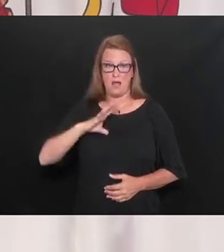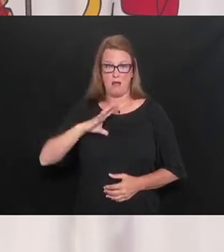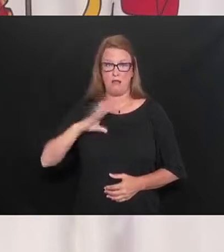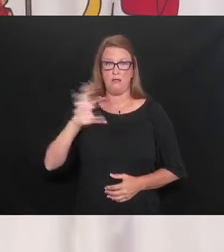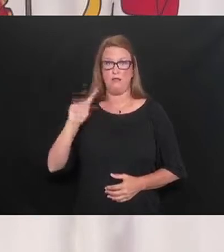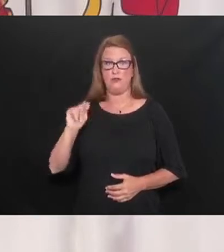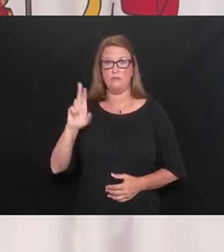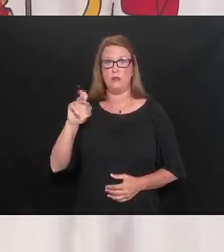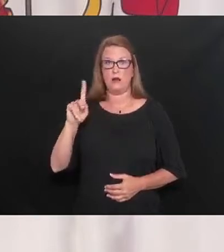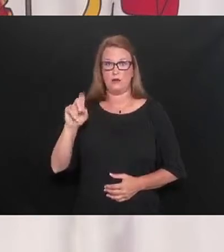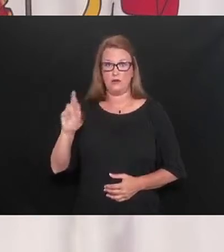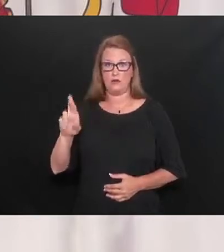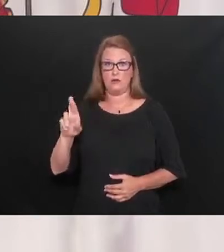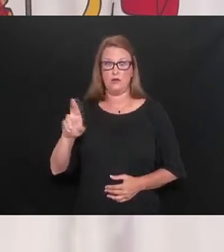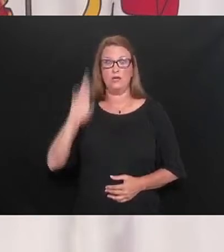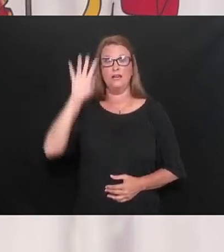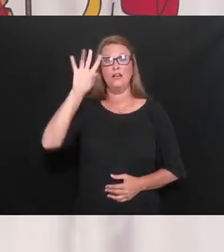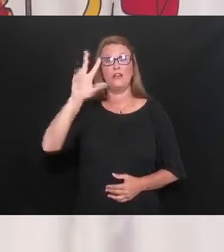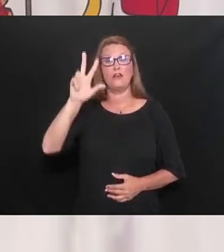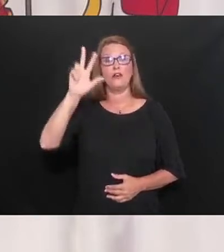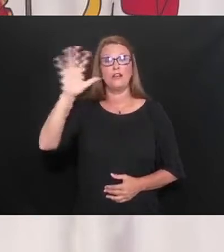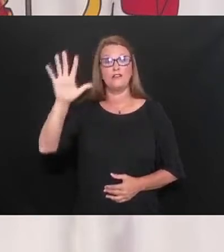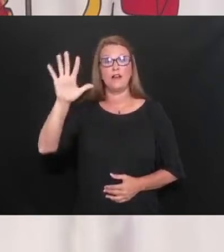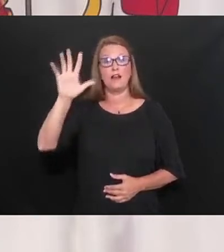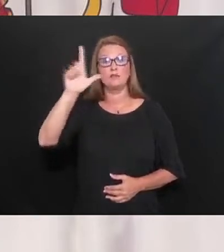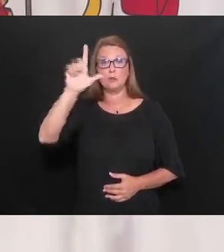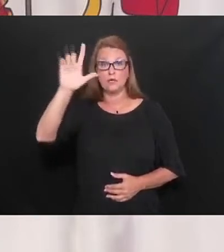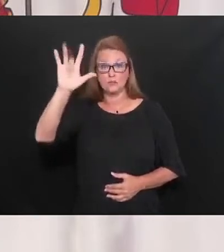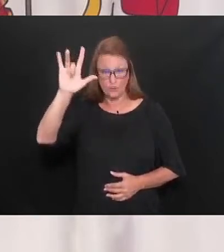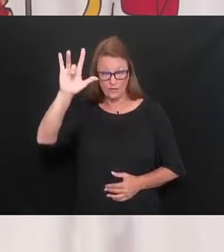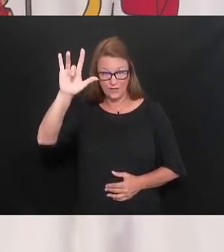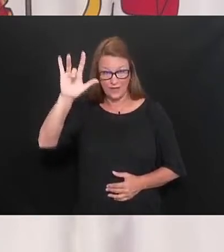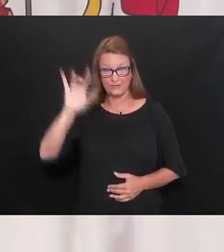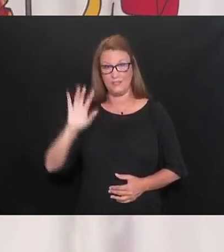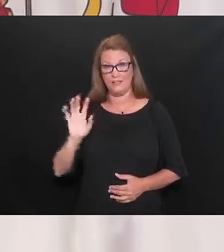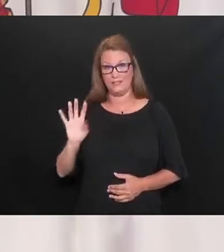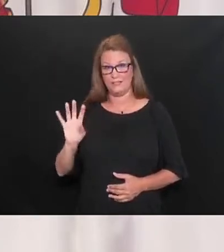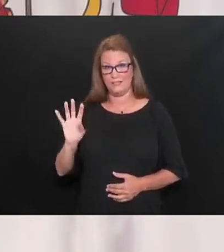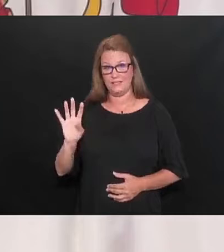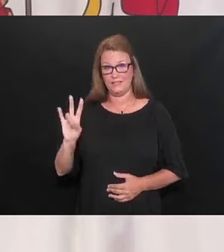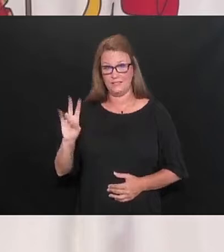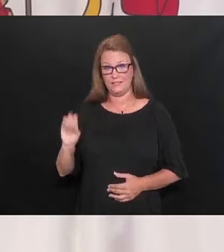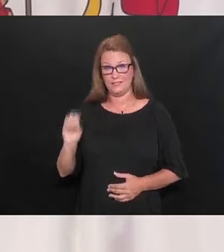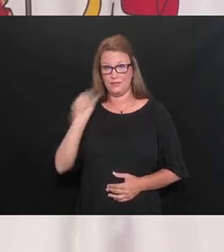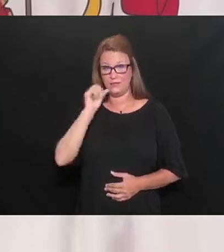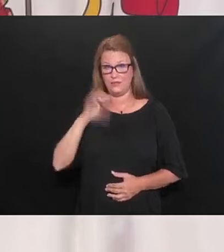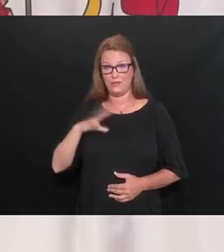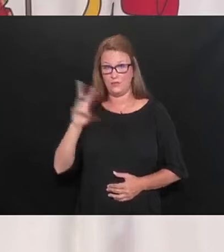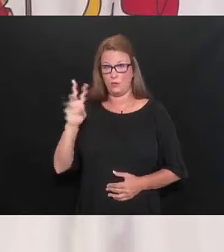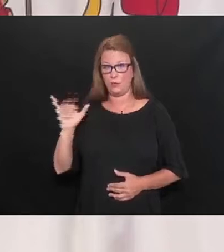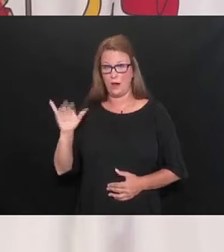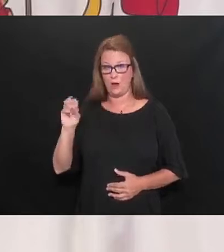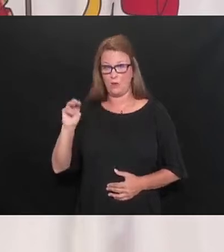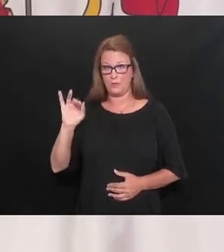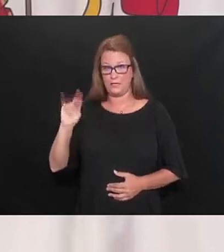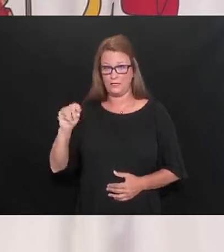County. The 3,525th death, a 70-year-old female from Wyoming County.